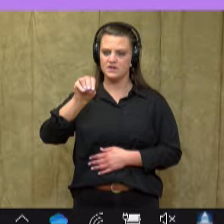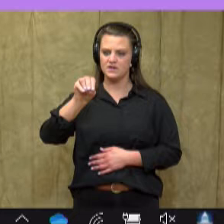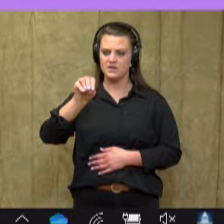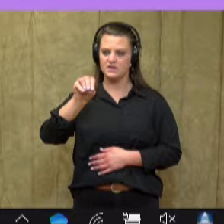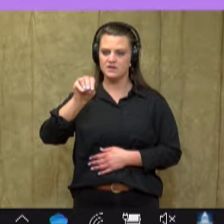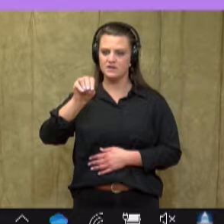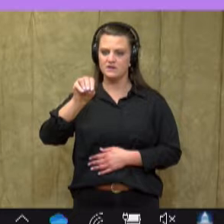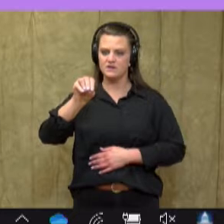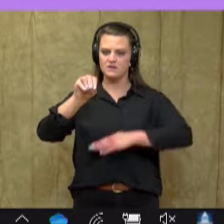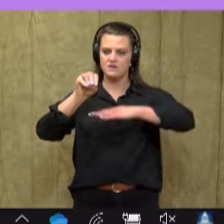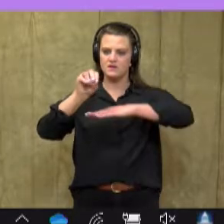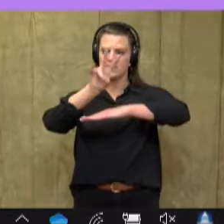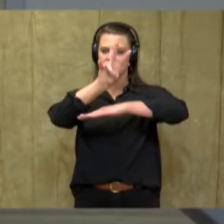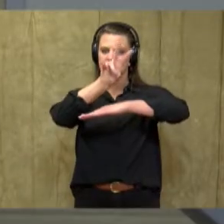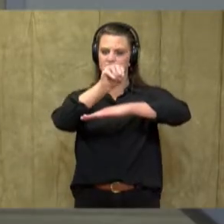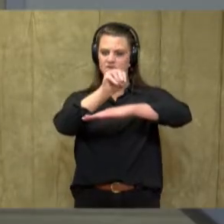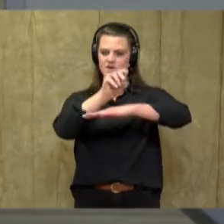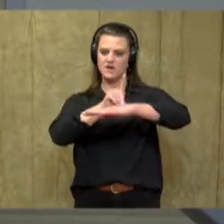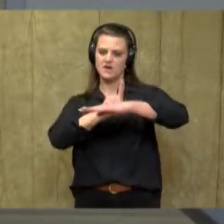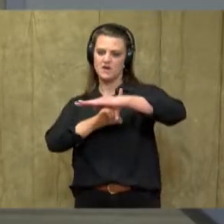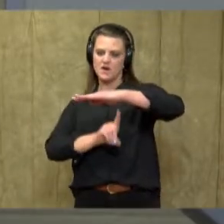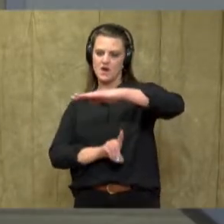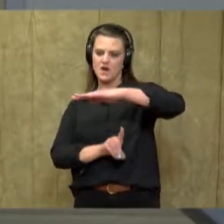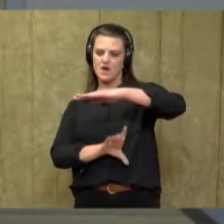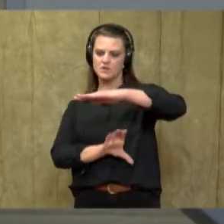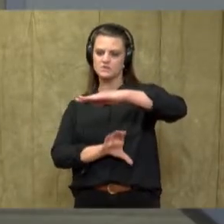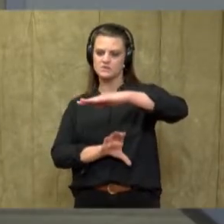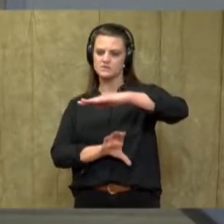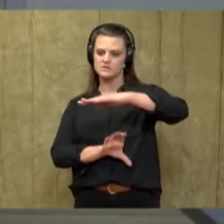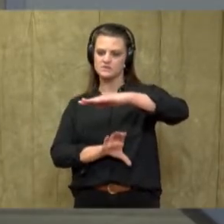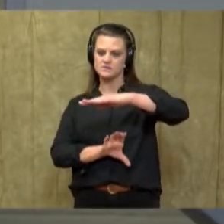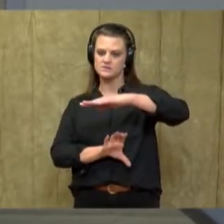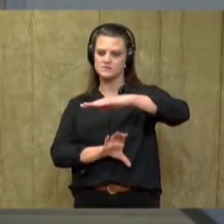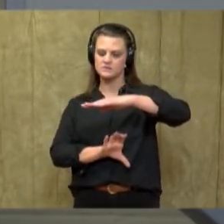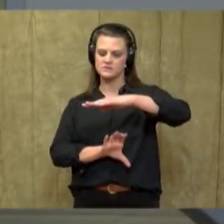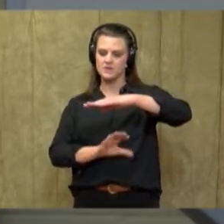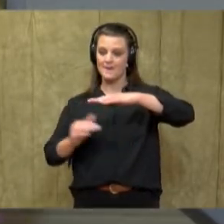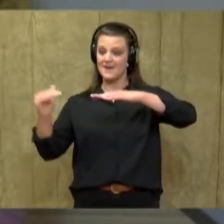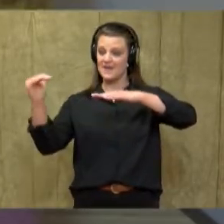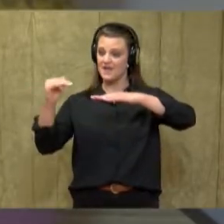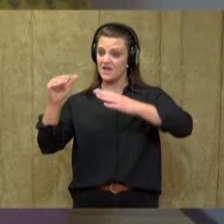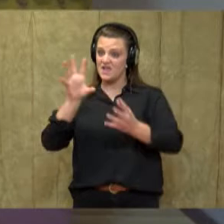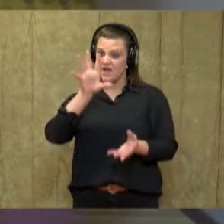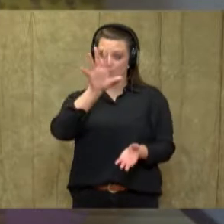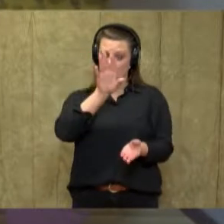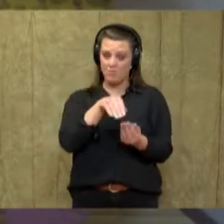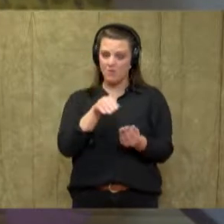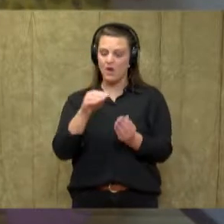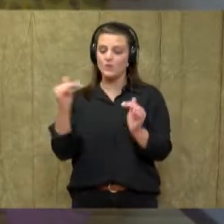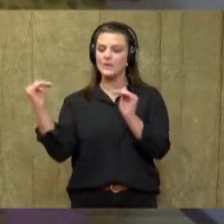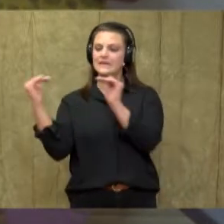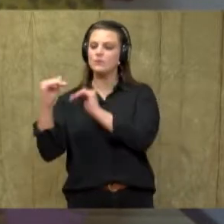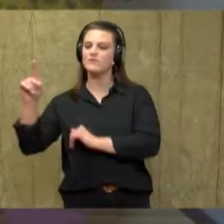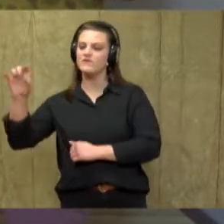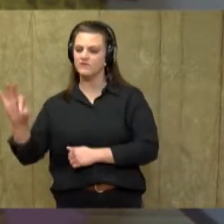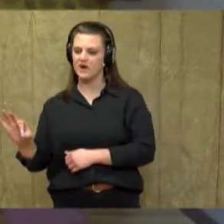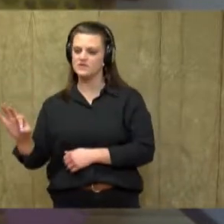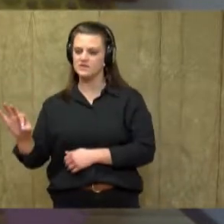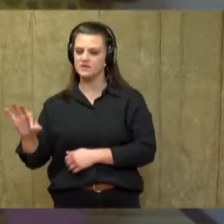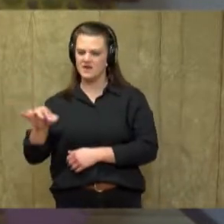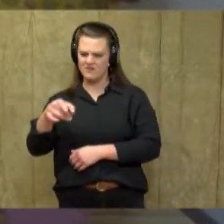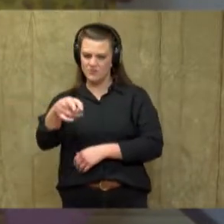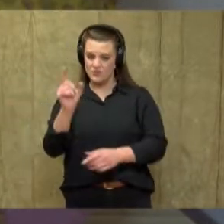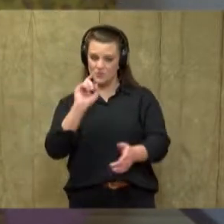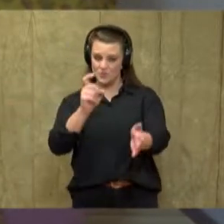70 hundreds. But can we find an equivalent fraction to that? If you're watching